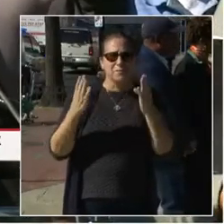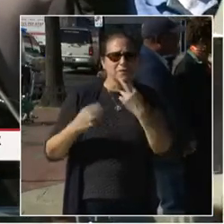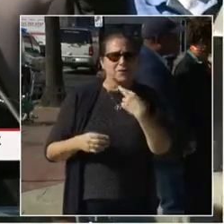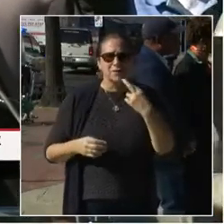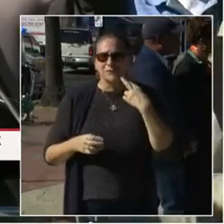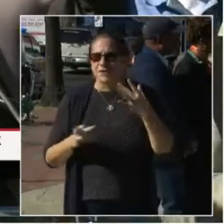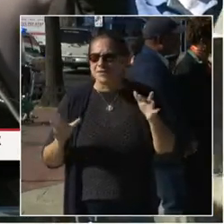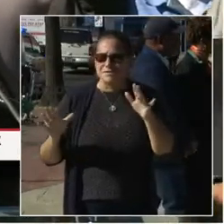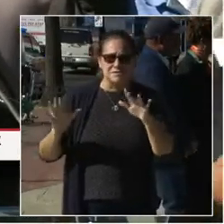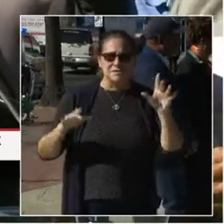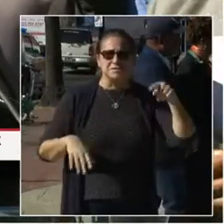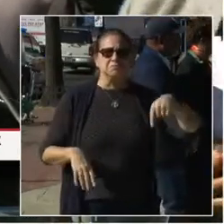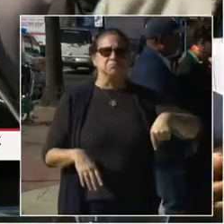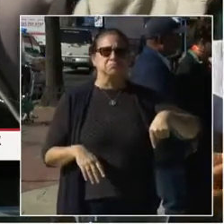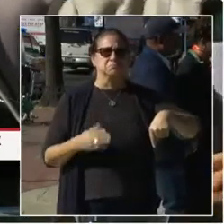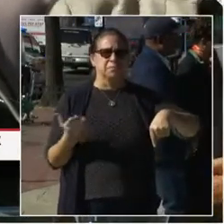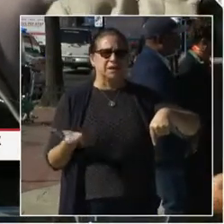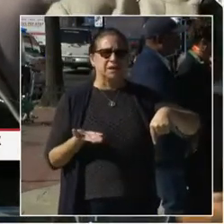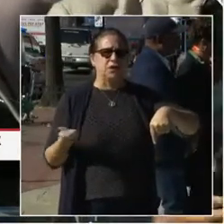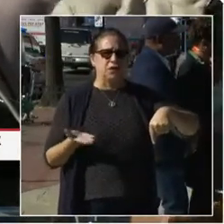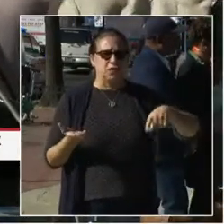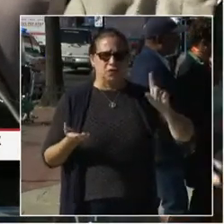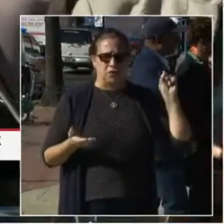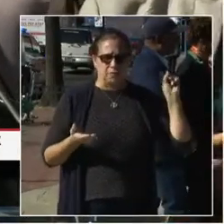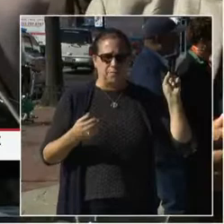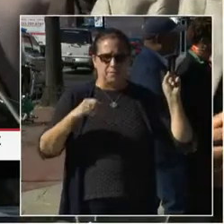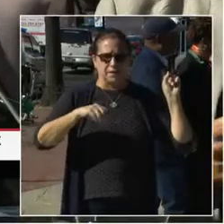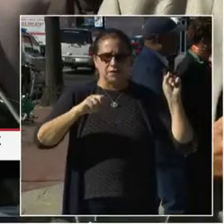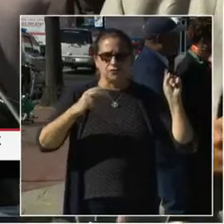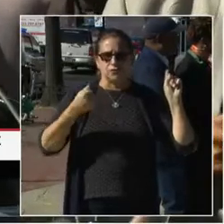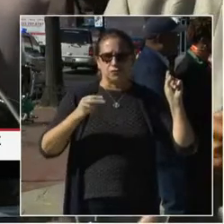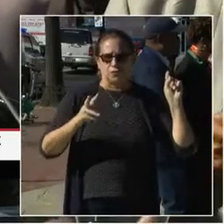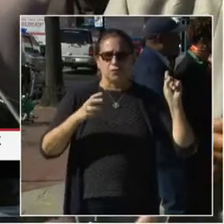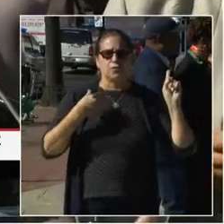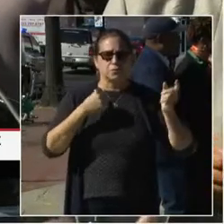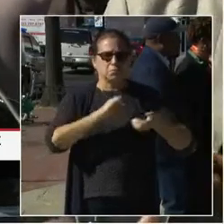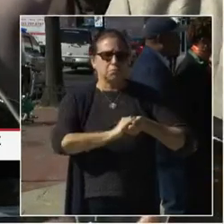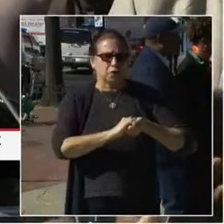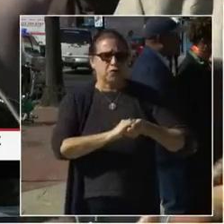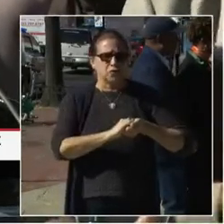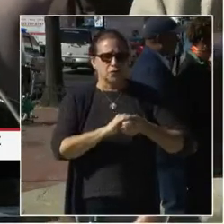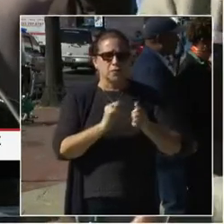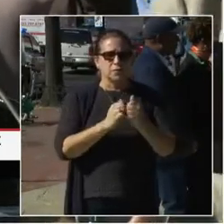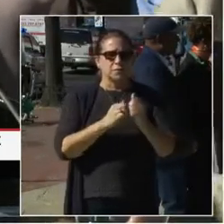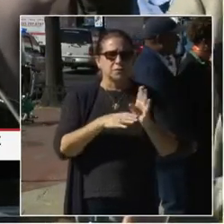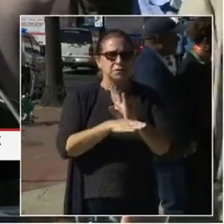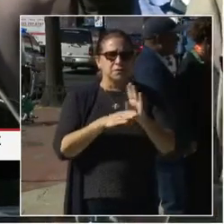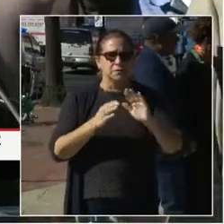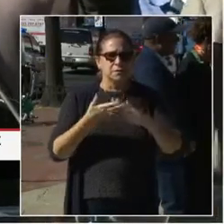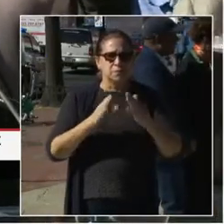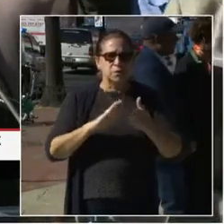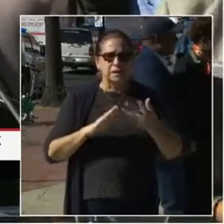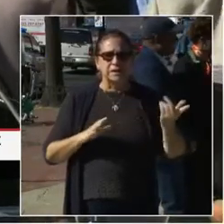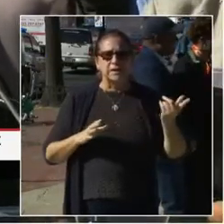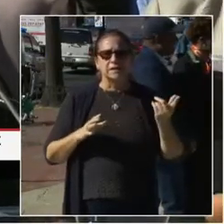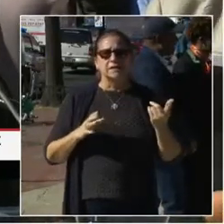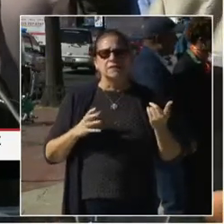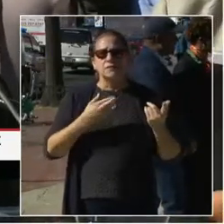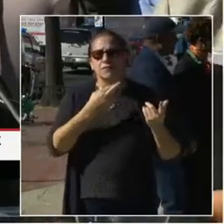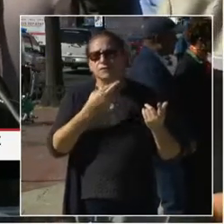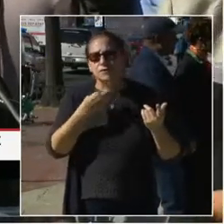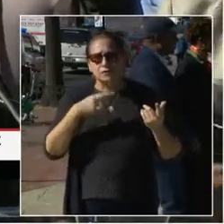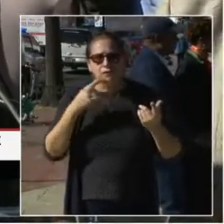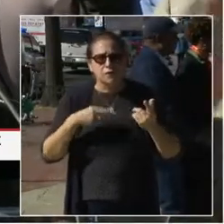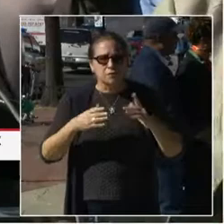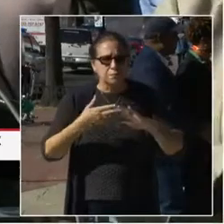they see a family united, and they also know that the food tastes very, very